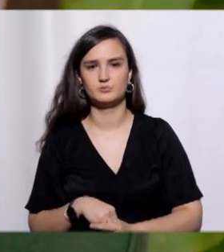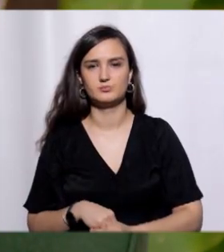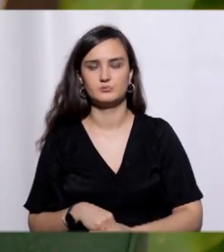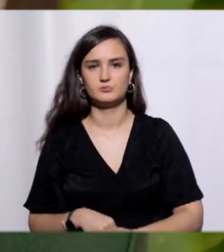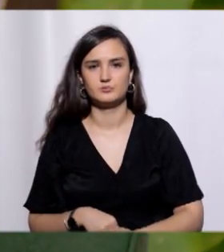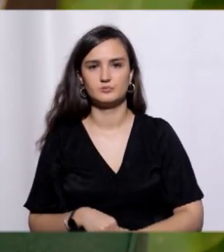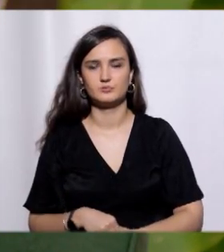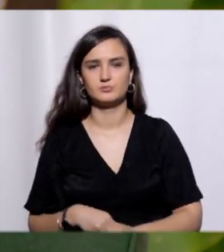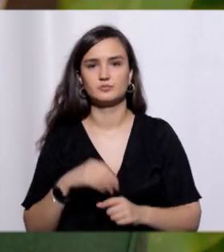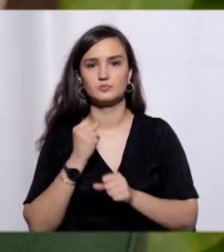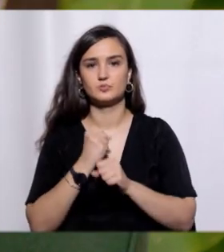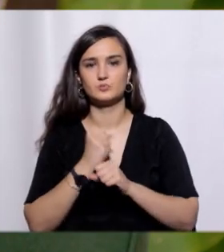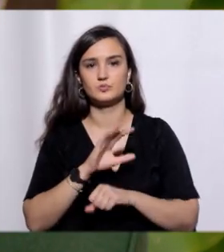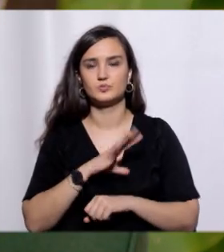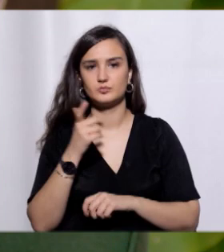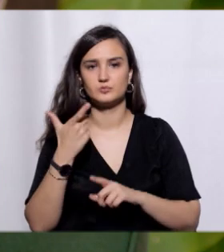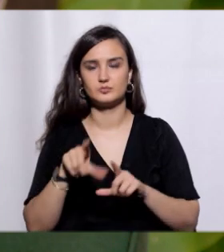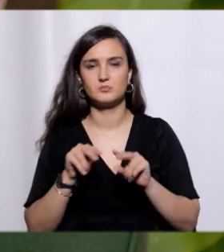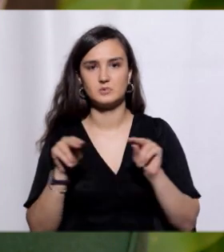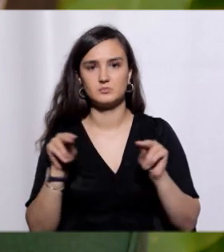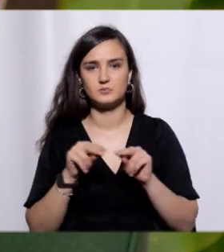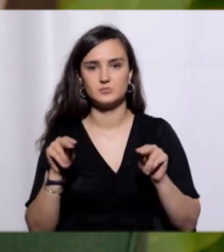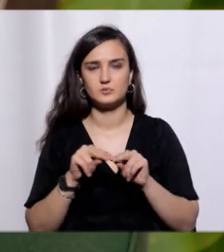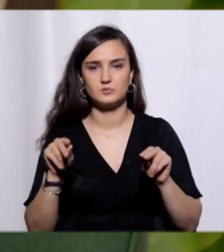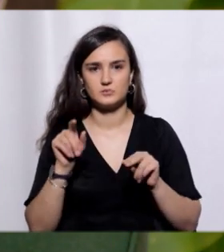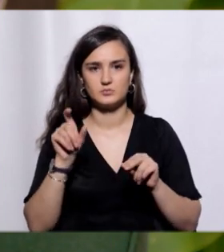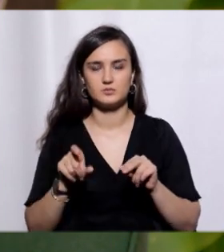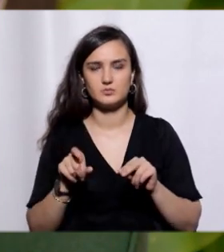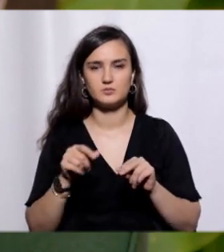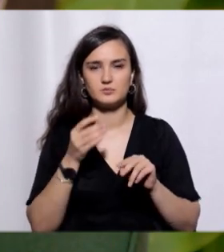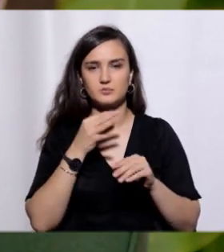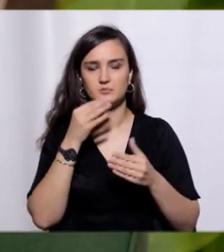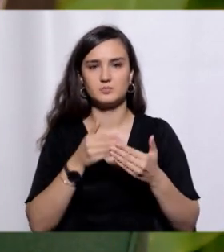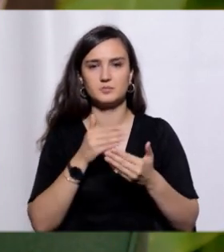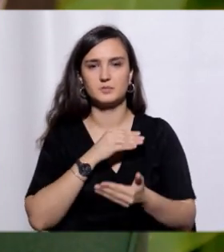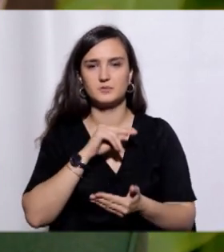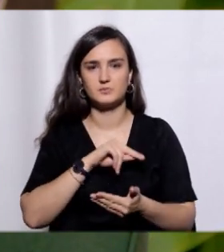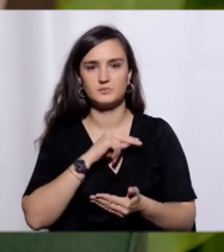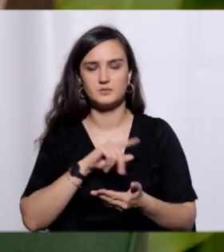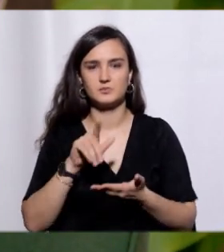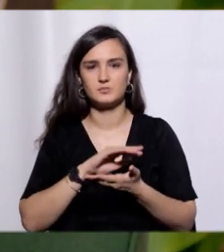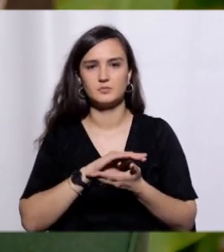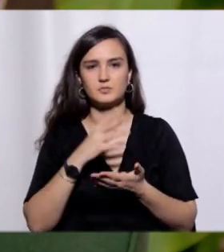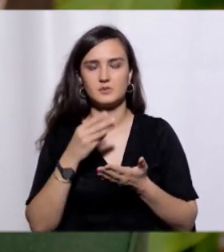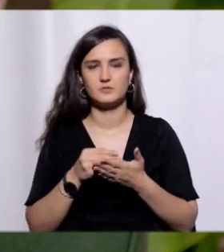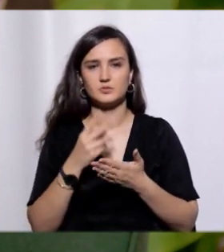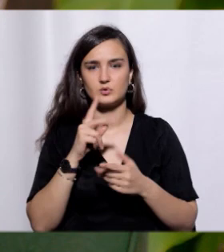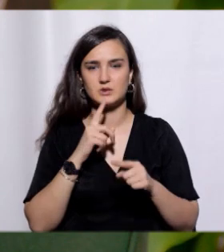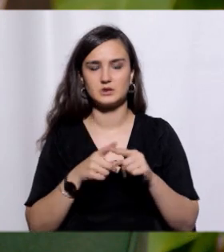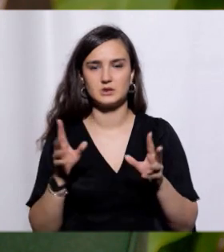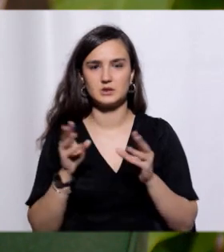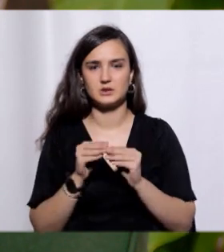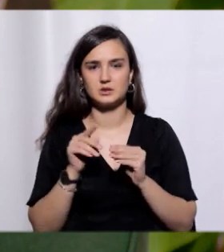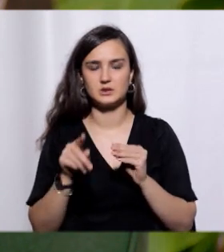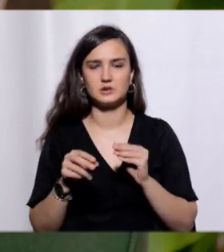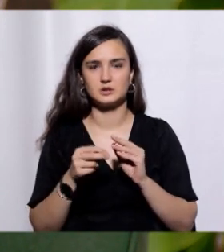Charlotte Bronte worked as a teacher and as a governess before working on the poetry book with her two sisters.